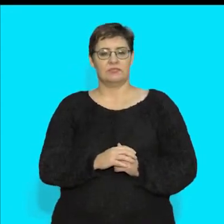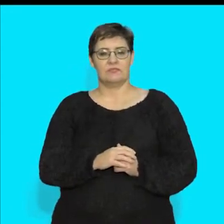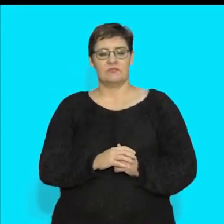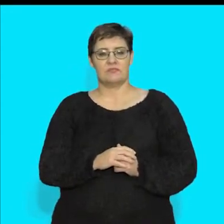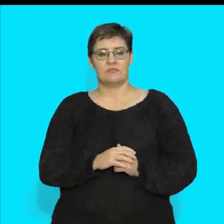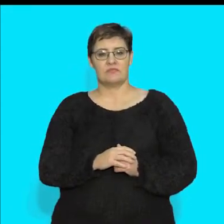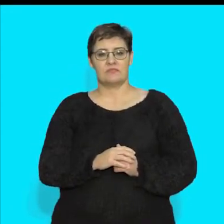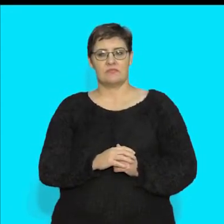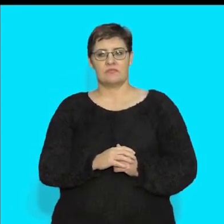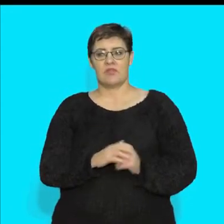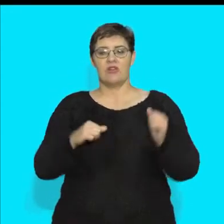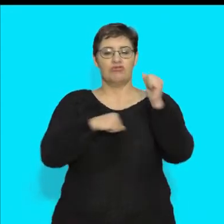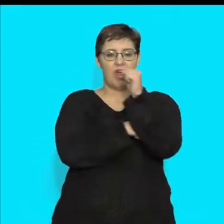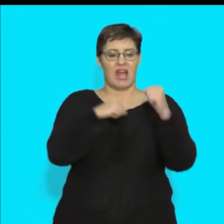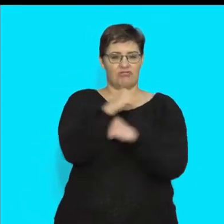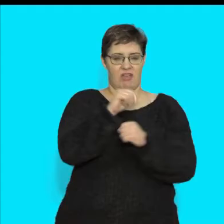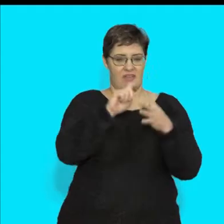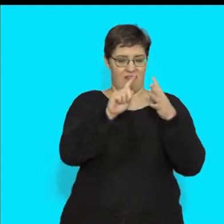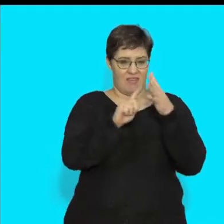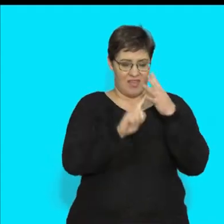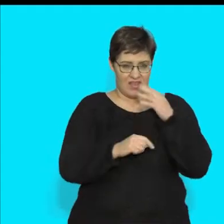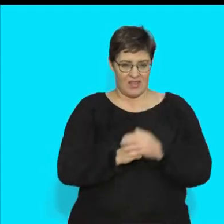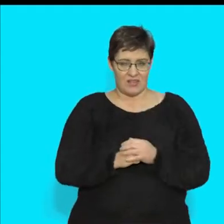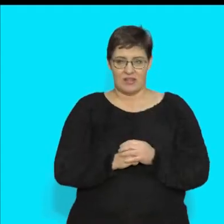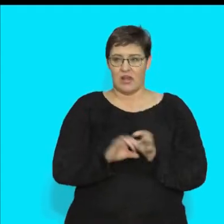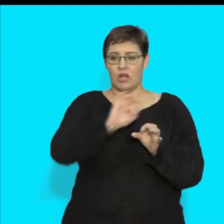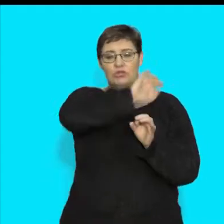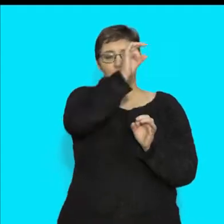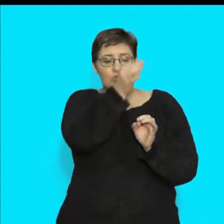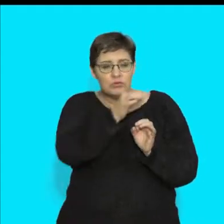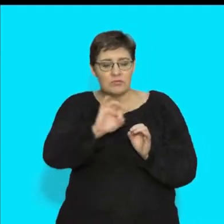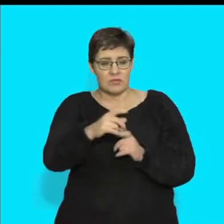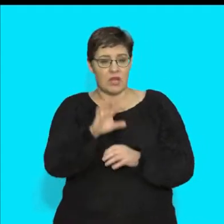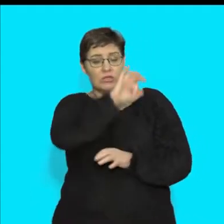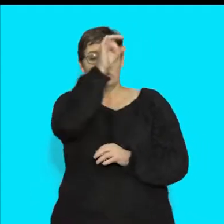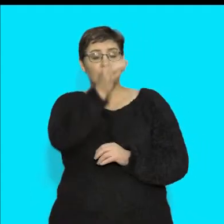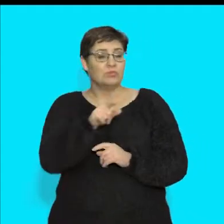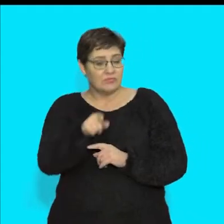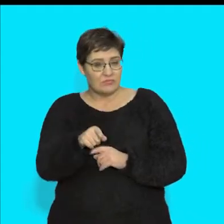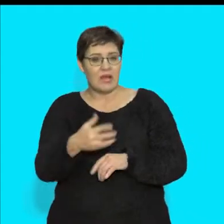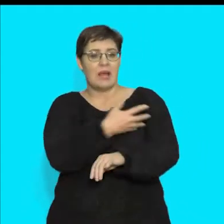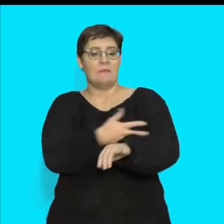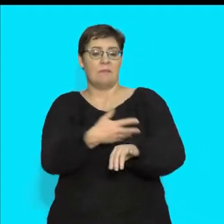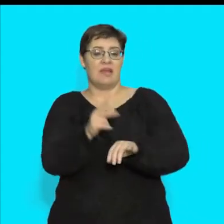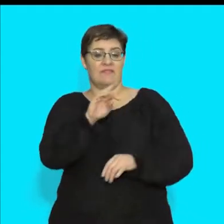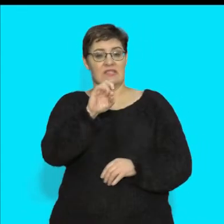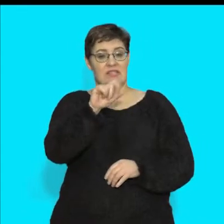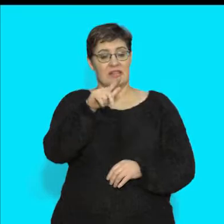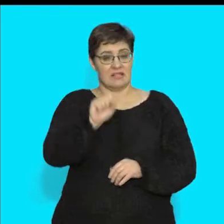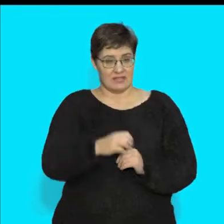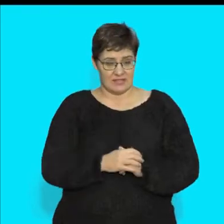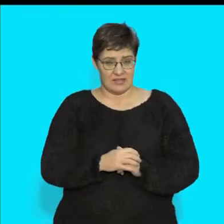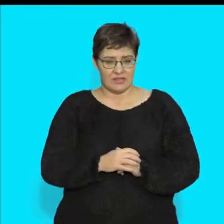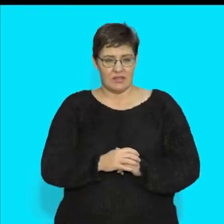a lot of are these structures, right, are these tubes. And these tubes are the blood